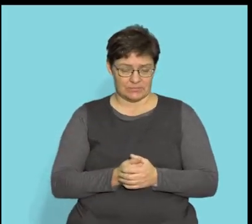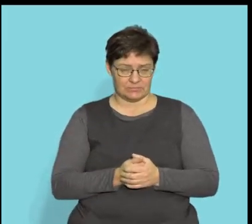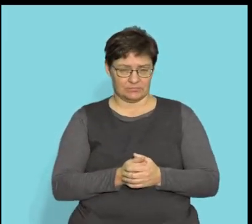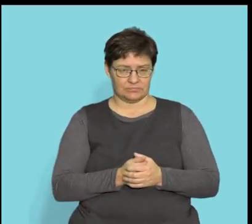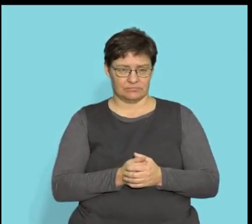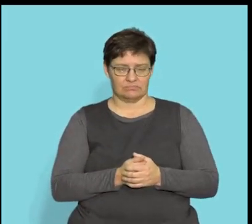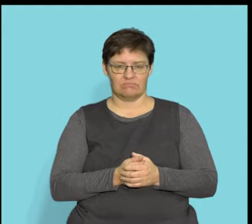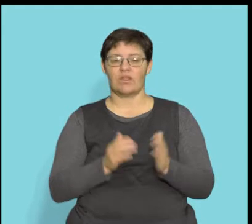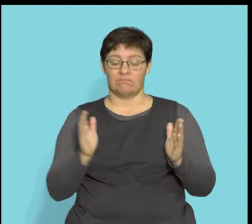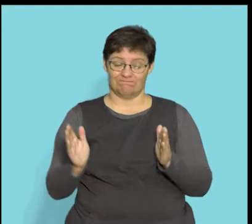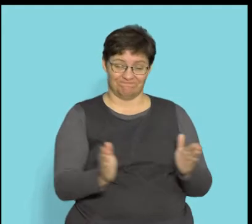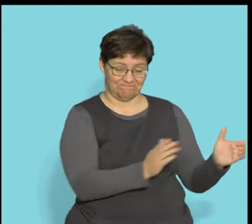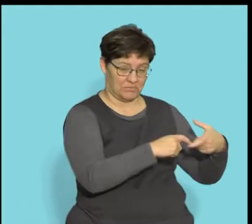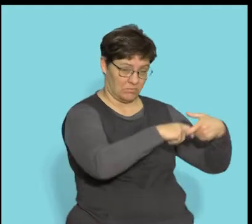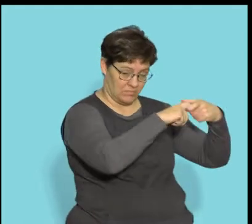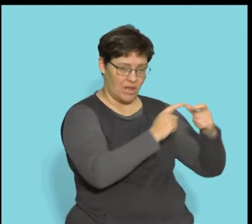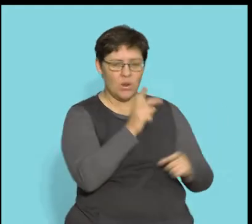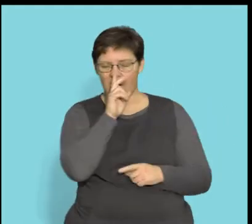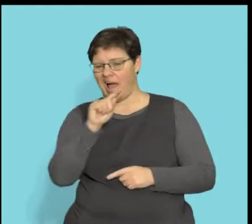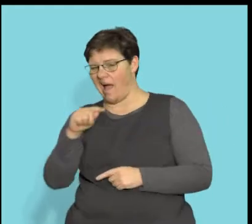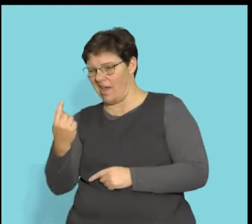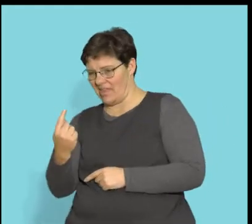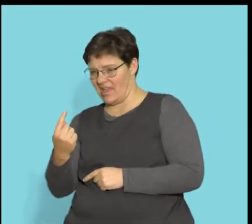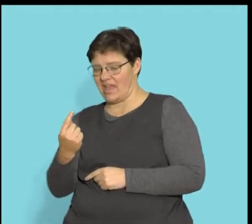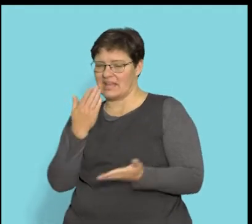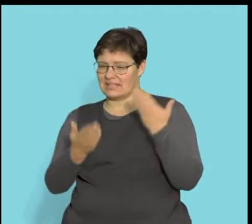look at another example with a different scale factor.